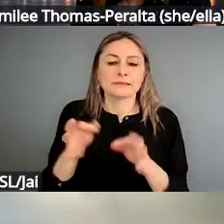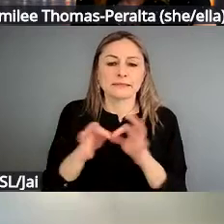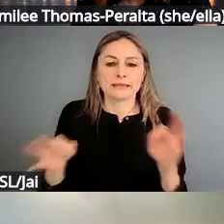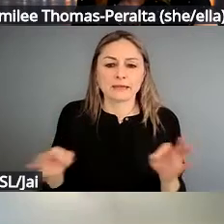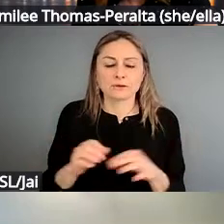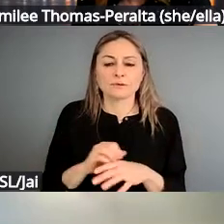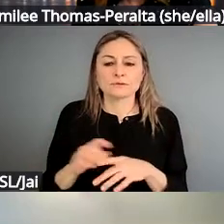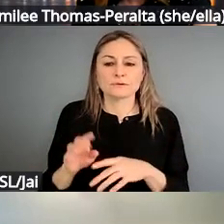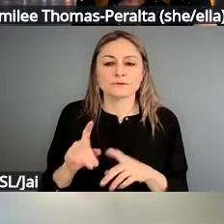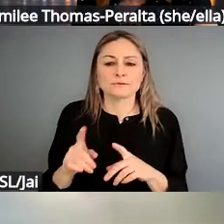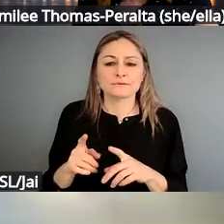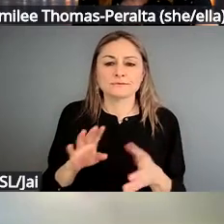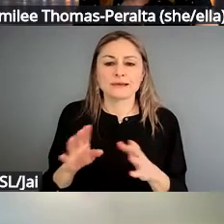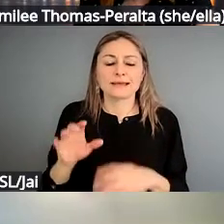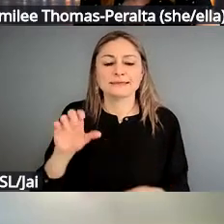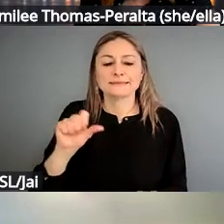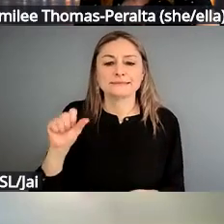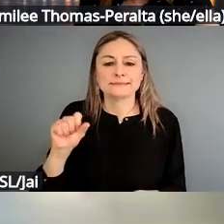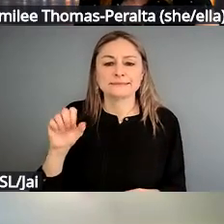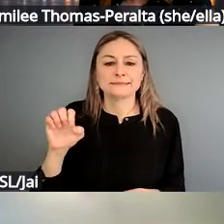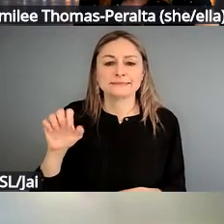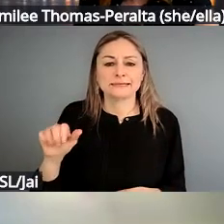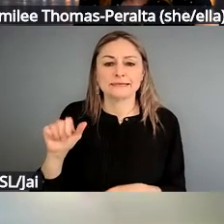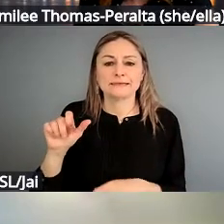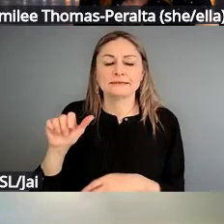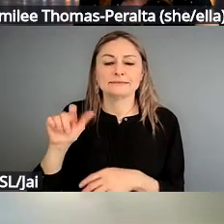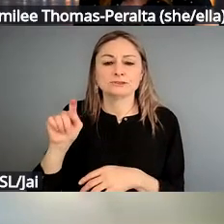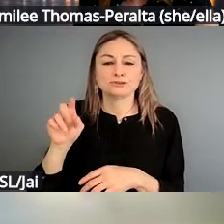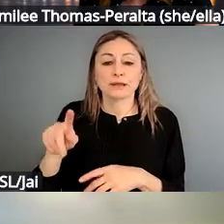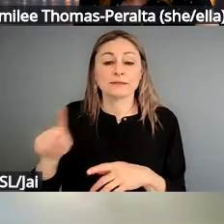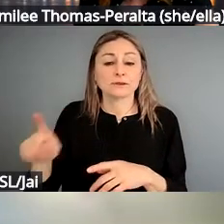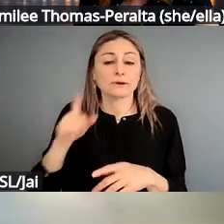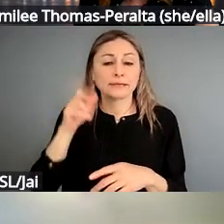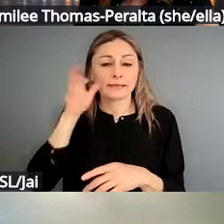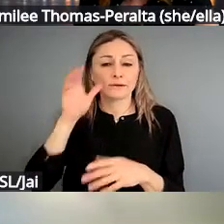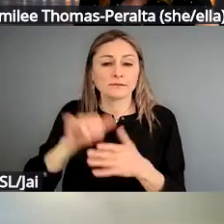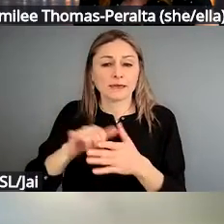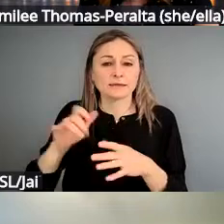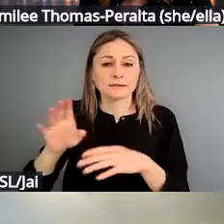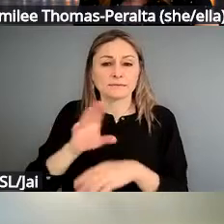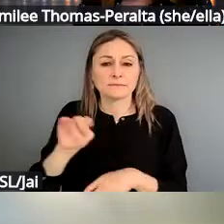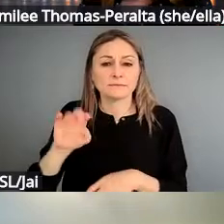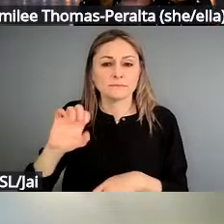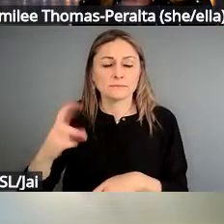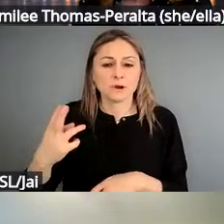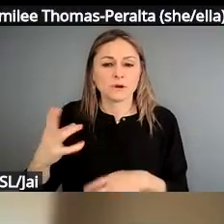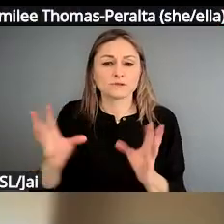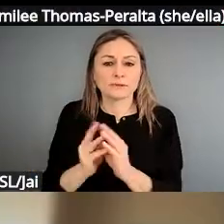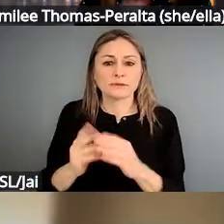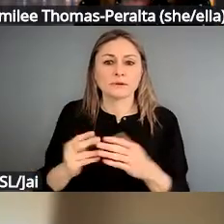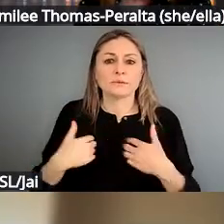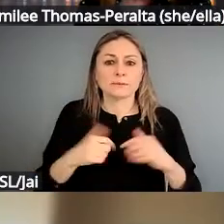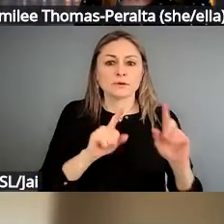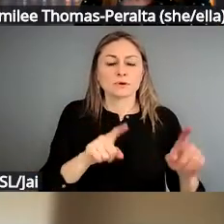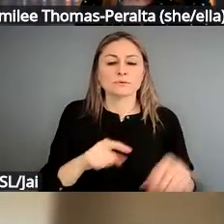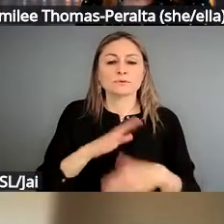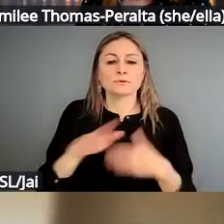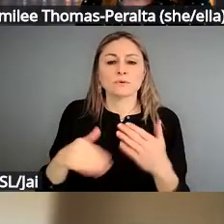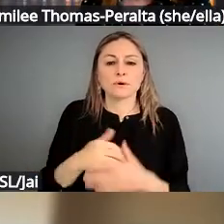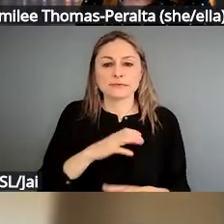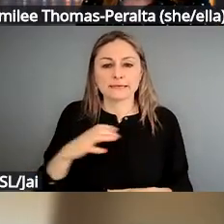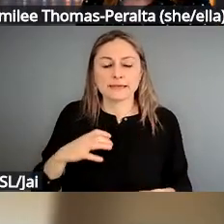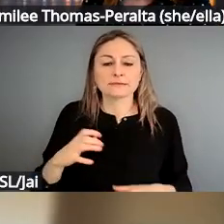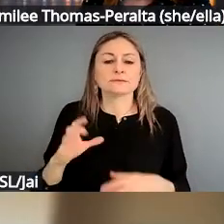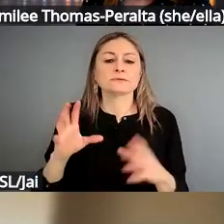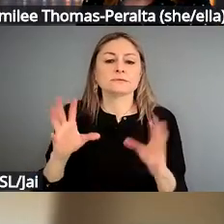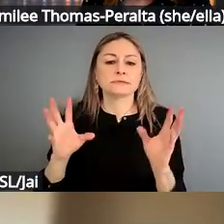bit at C-Tran. They'll be hearing that at their March meeting. And so we've been getting to all those boards and councils that have members who sit on the C-Tran